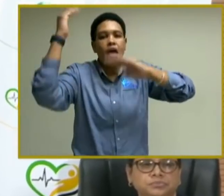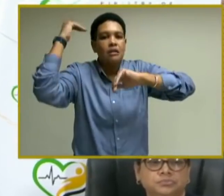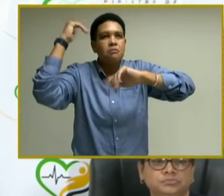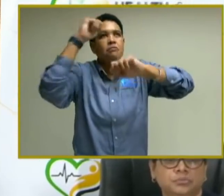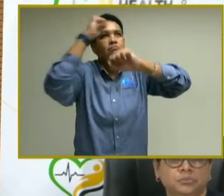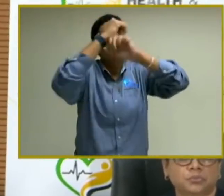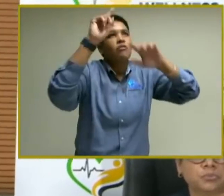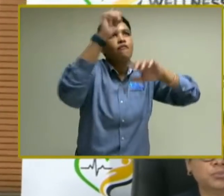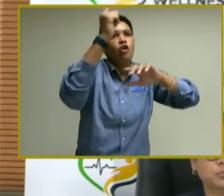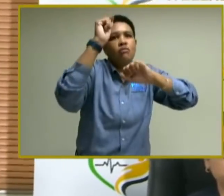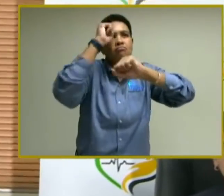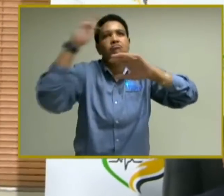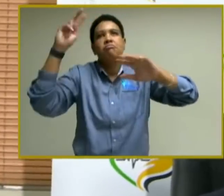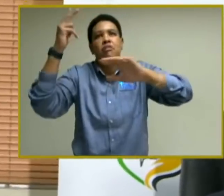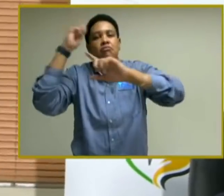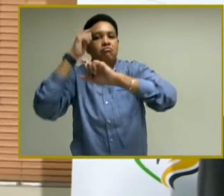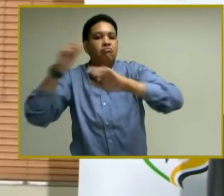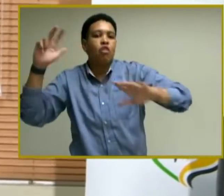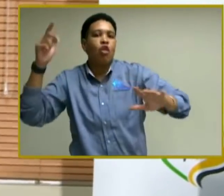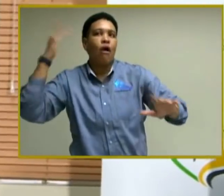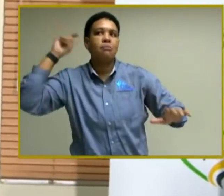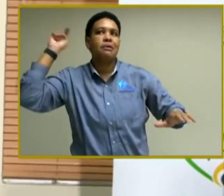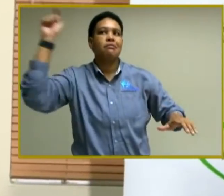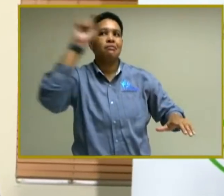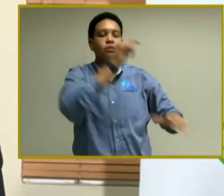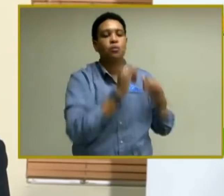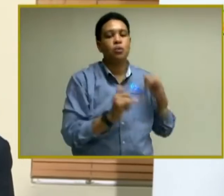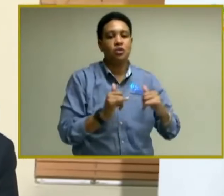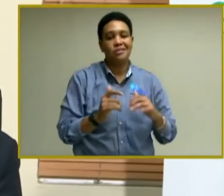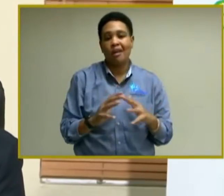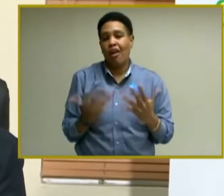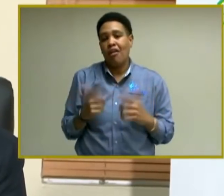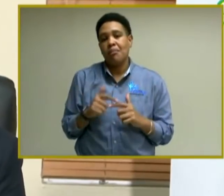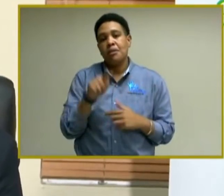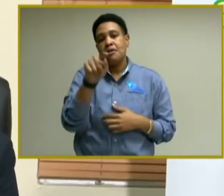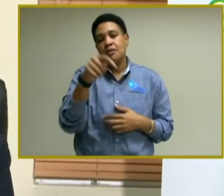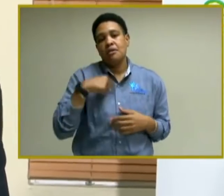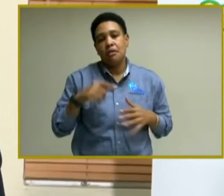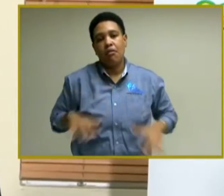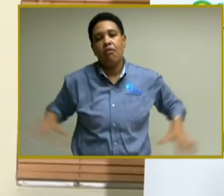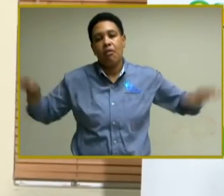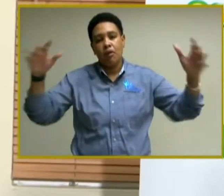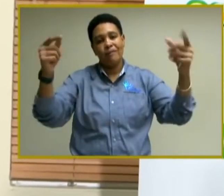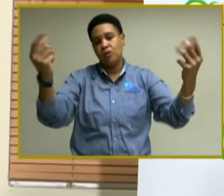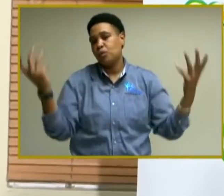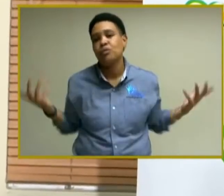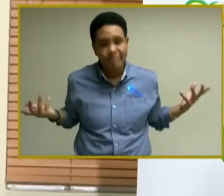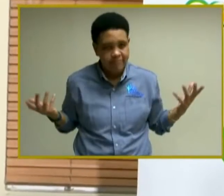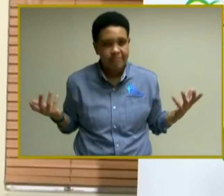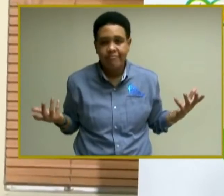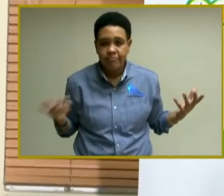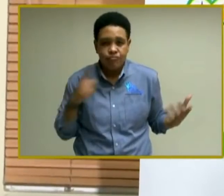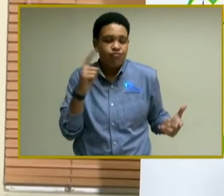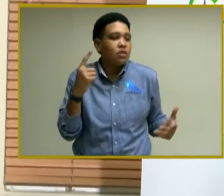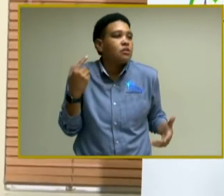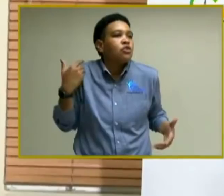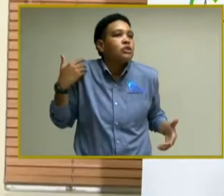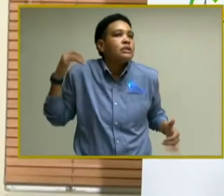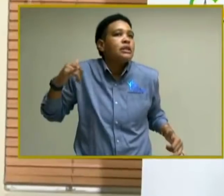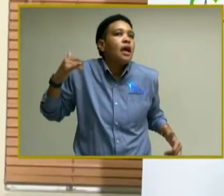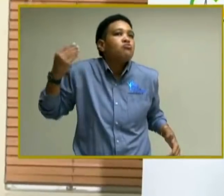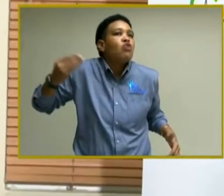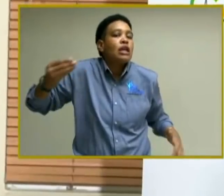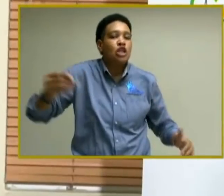on the numbers, what is clear is that a lot depends on us. That's really what CMO was saying. The traditional approach